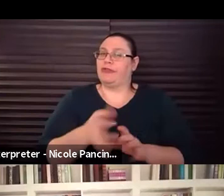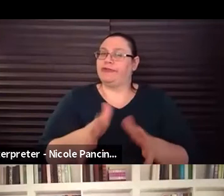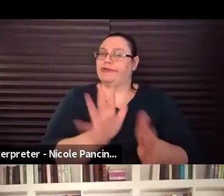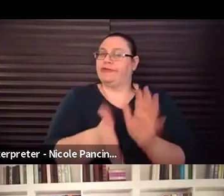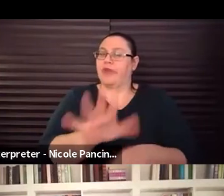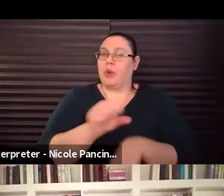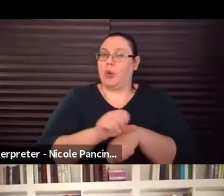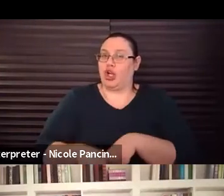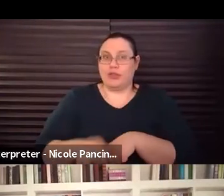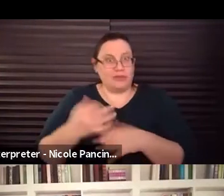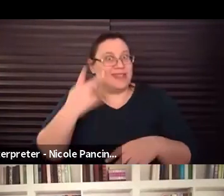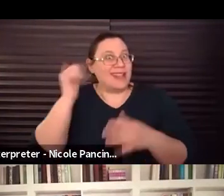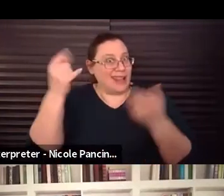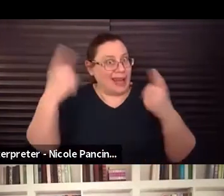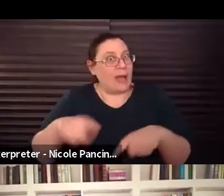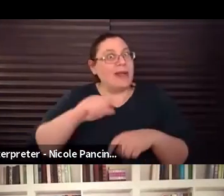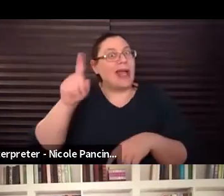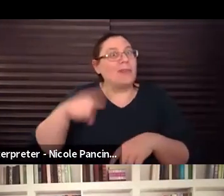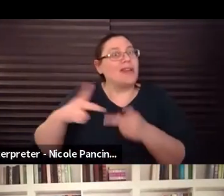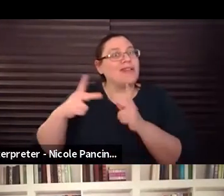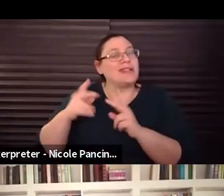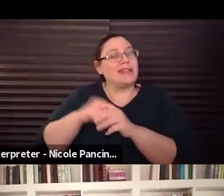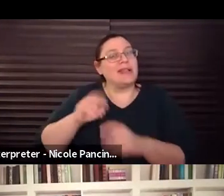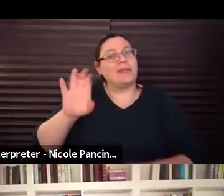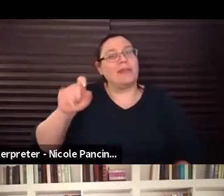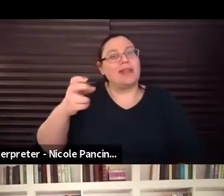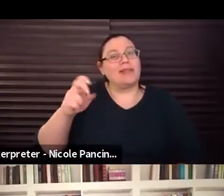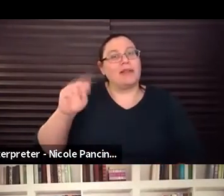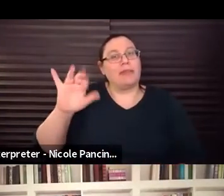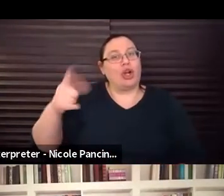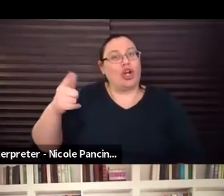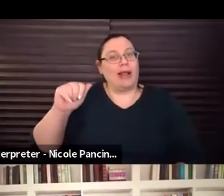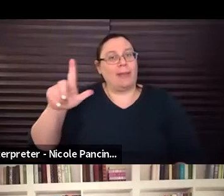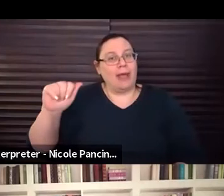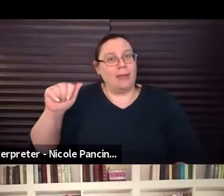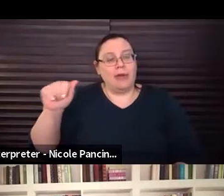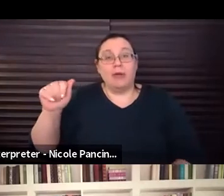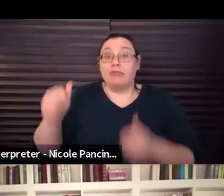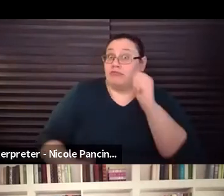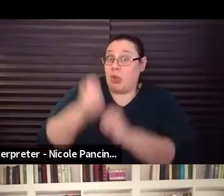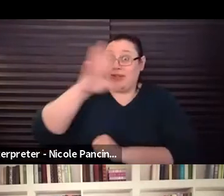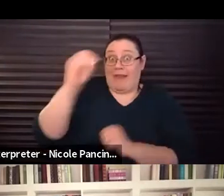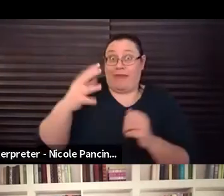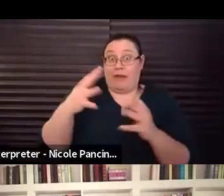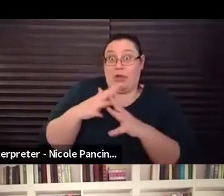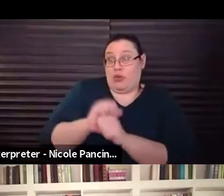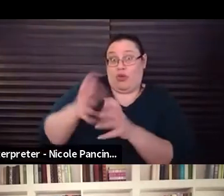that play out at the Amazon facility in Bessemer, where the overwhelmingly African-American